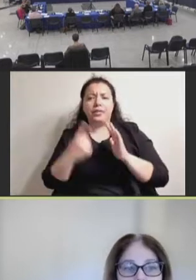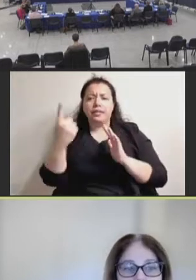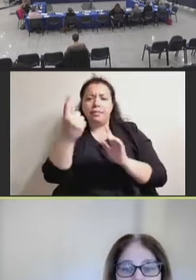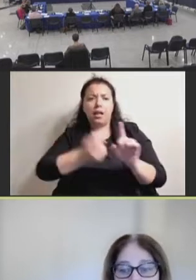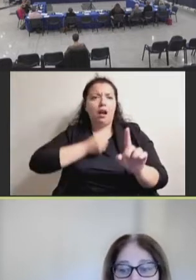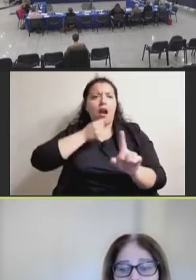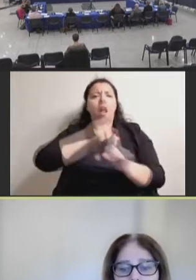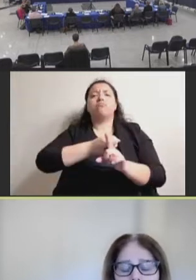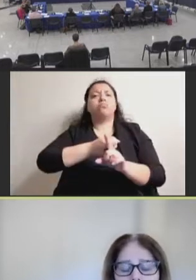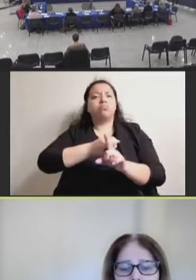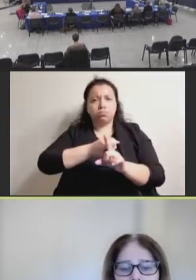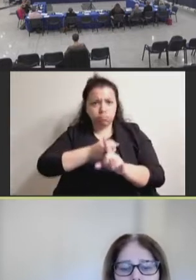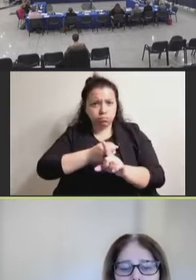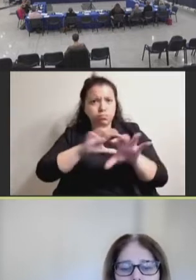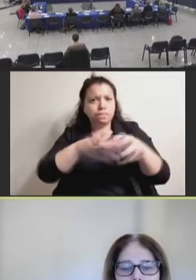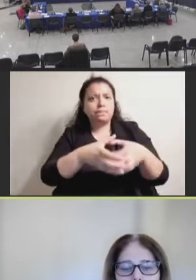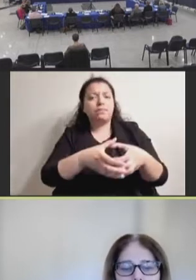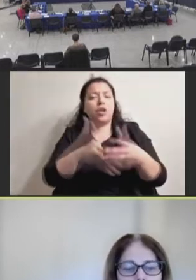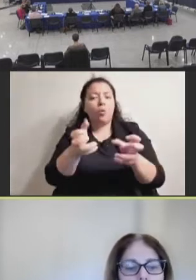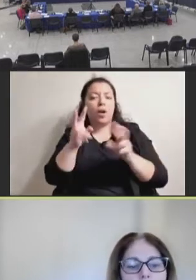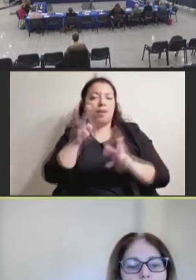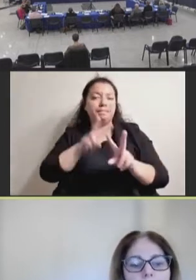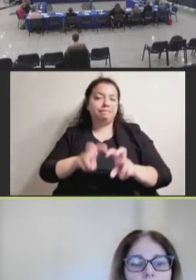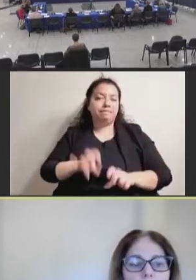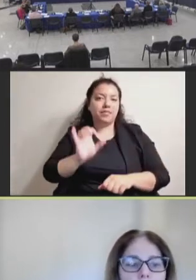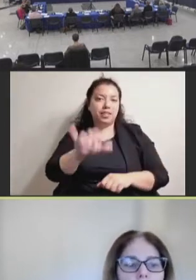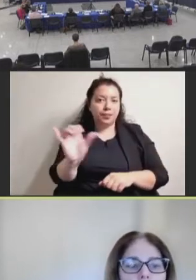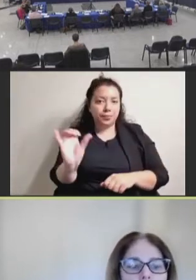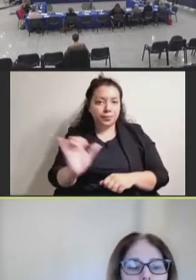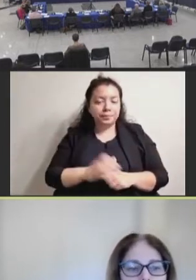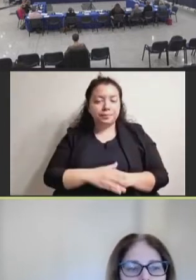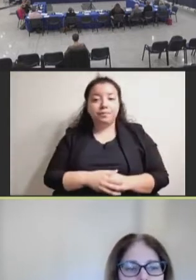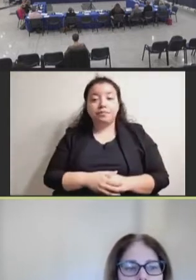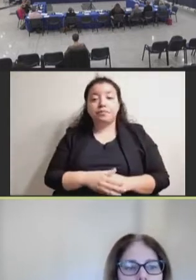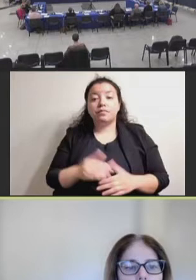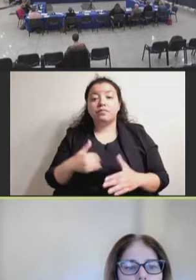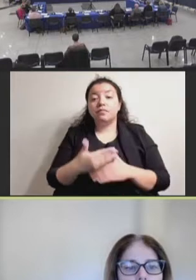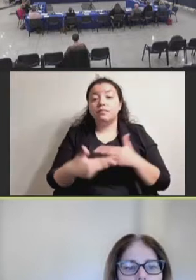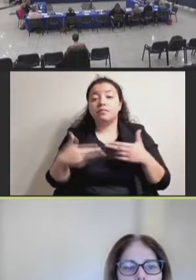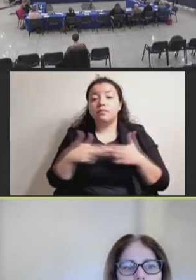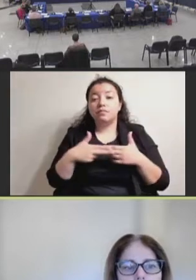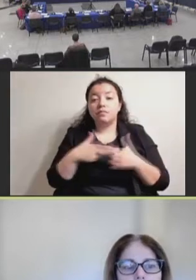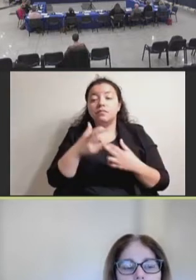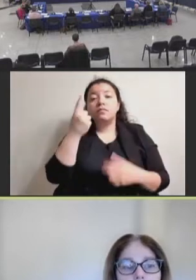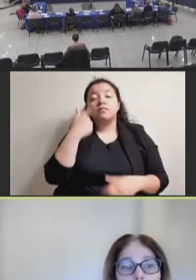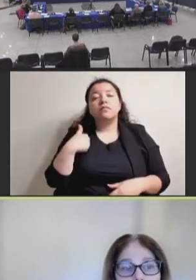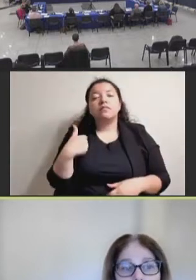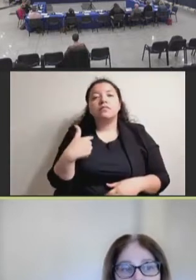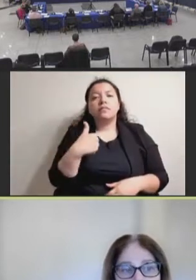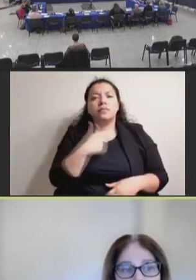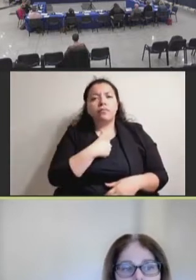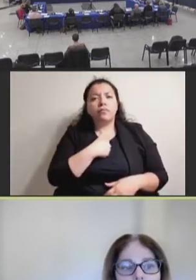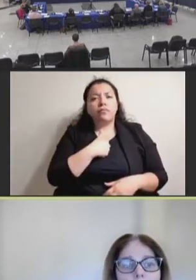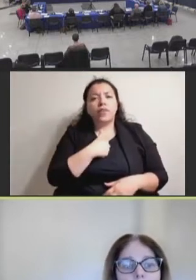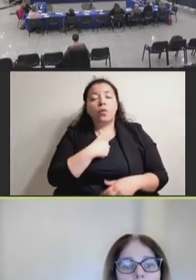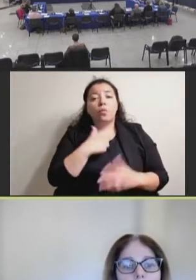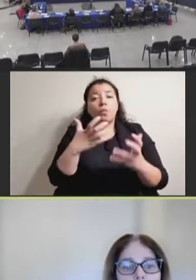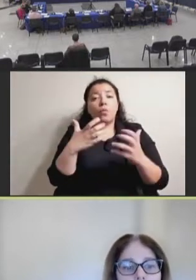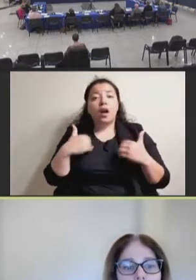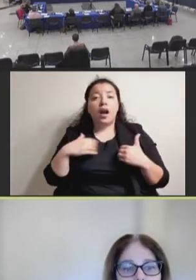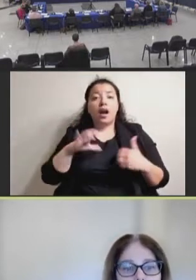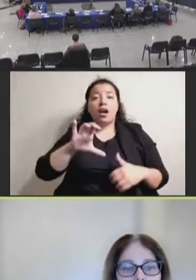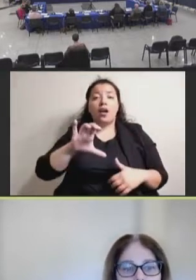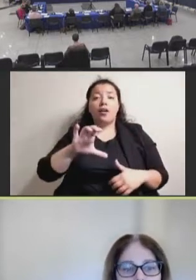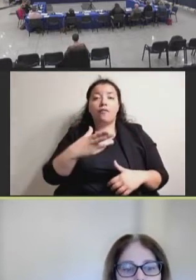there. Next slide. Now, in addition, we also pre-specified that we were going to chart review